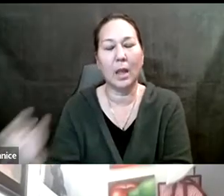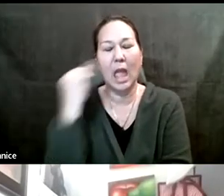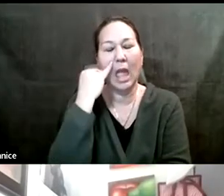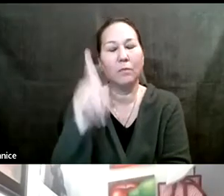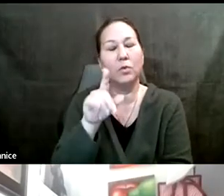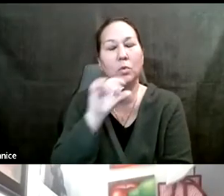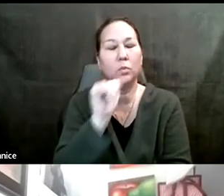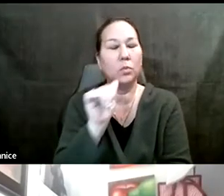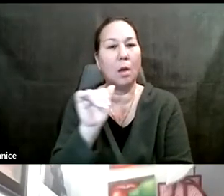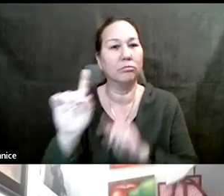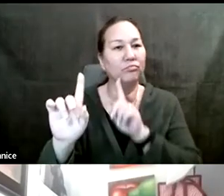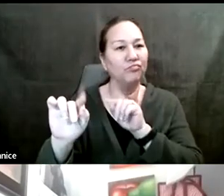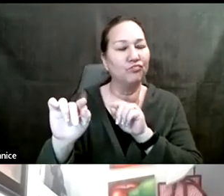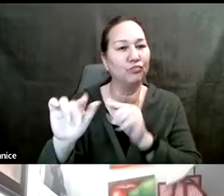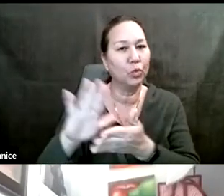yeah